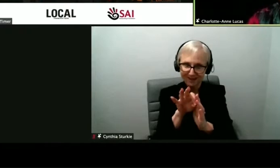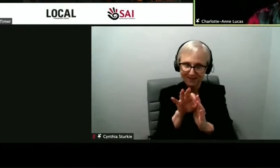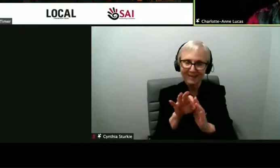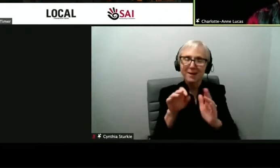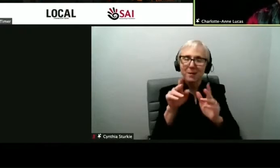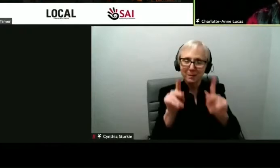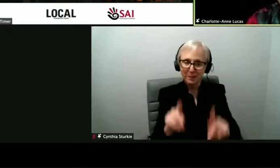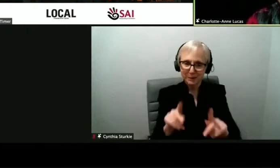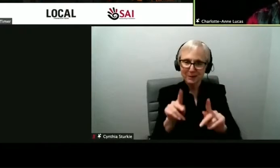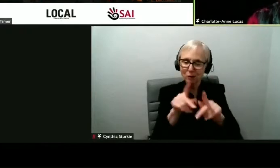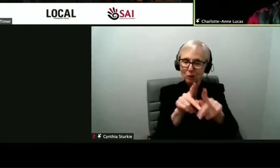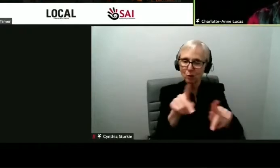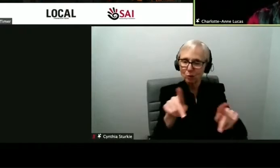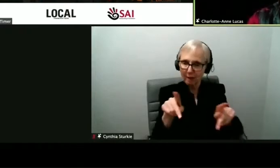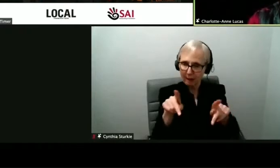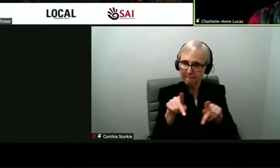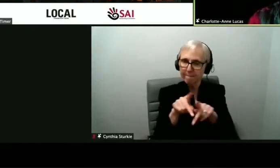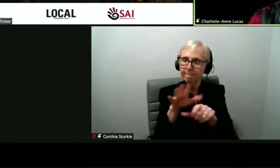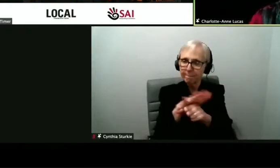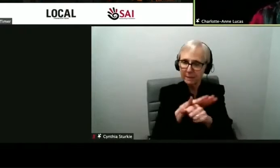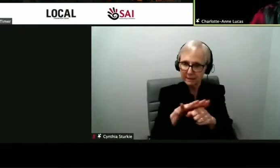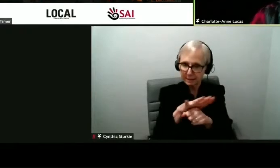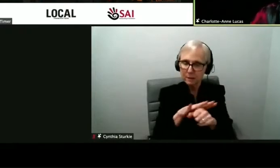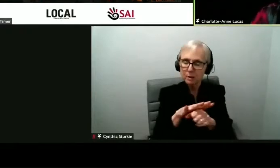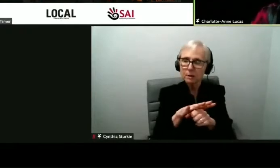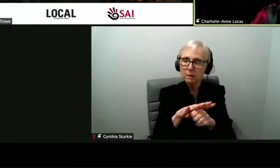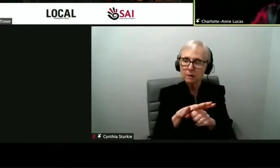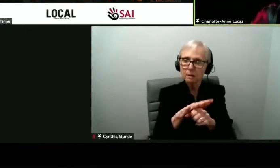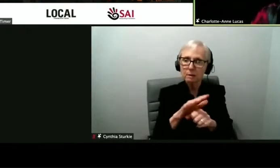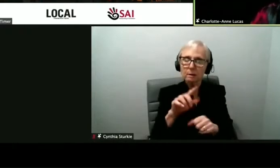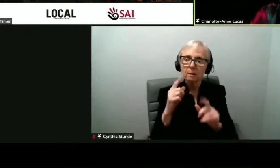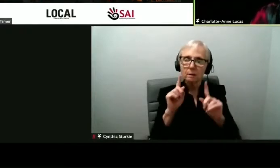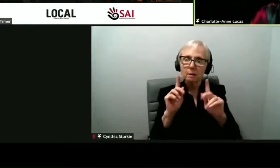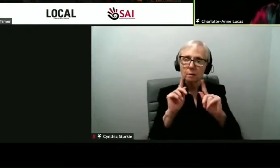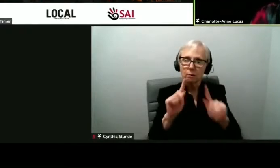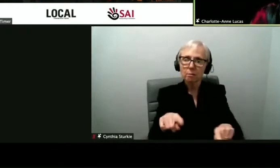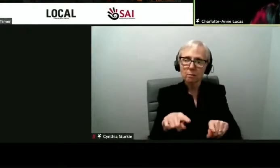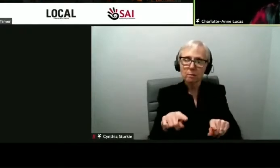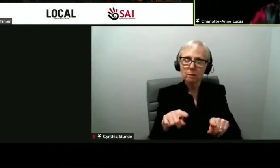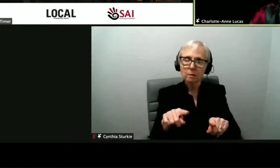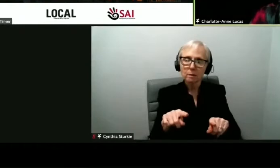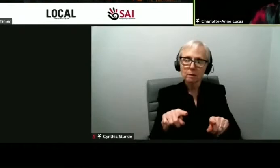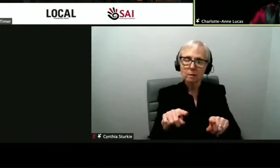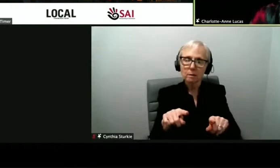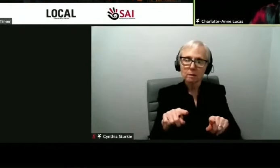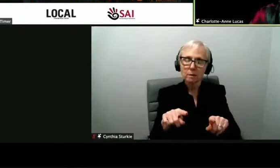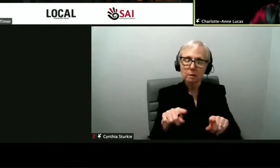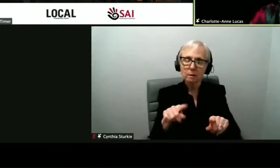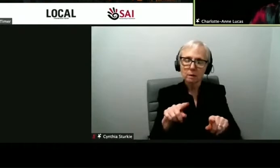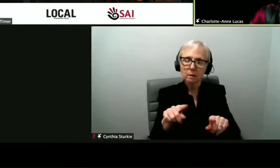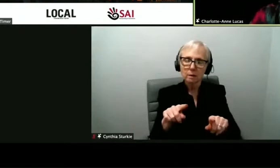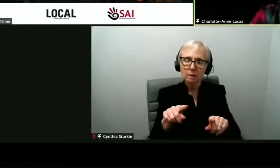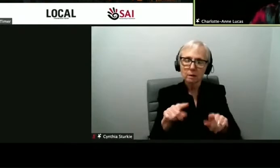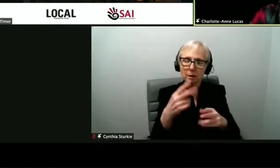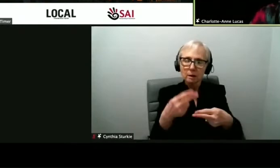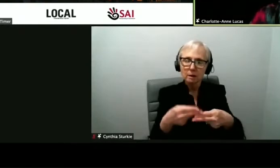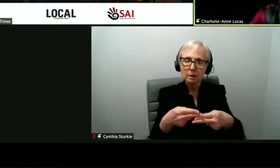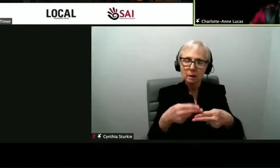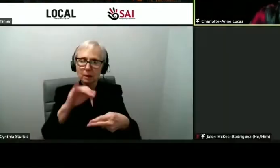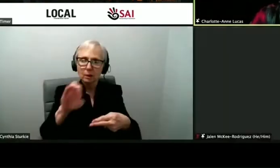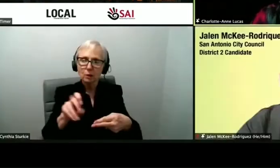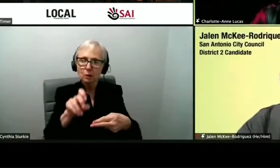question. And the first person to answer in this round for question number two is